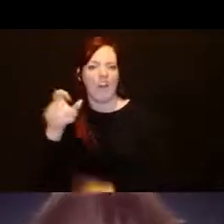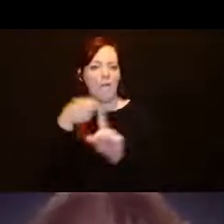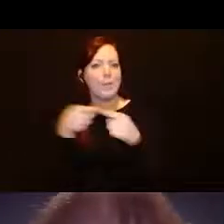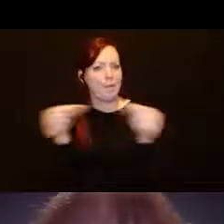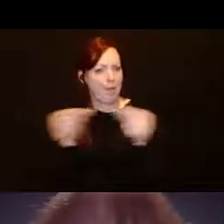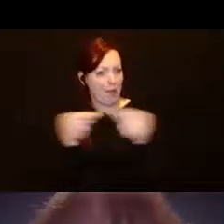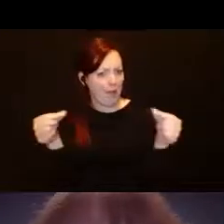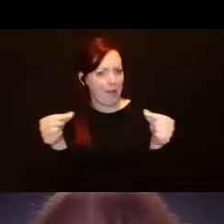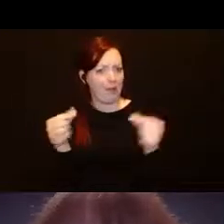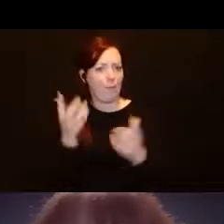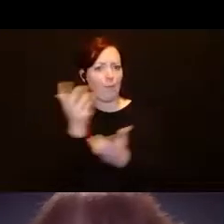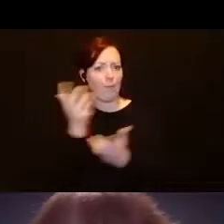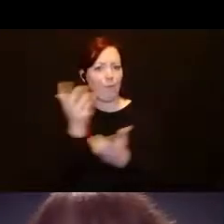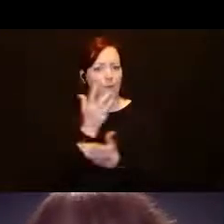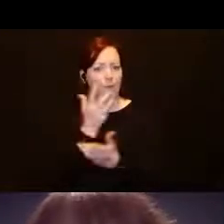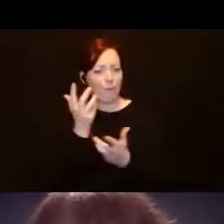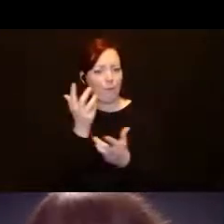have speakers from all over the world.